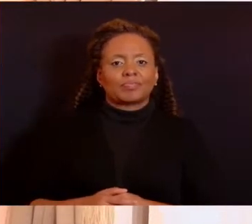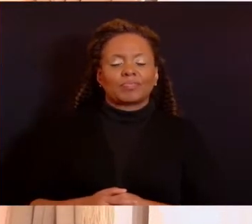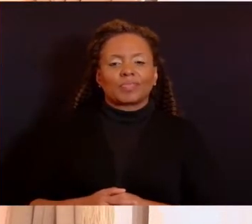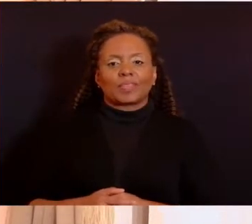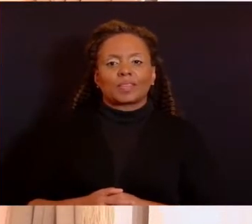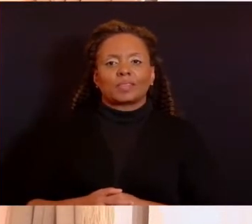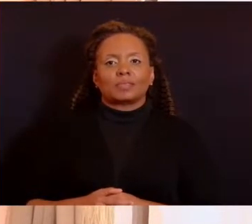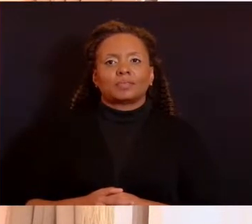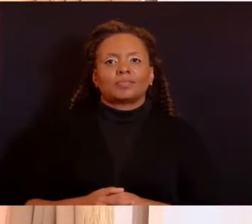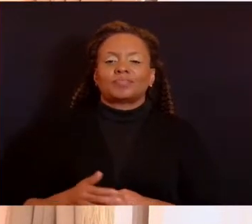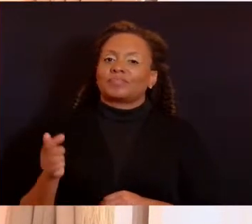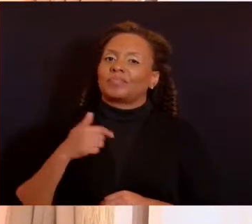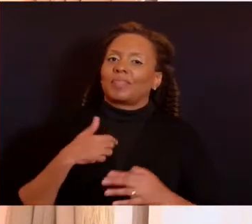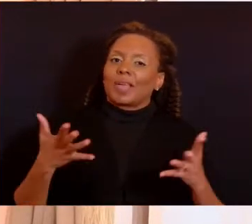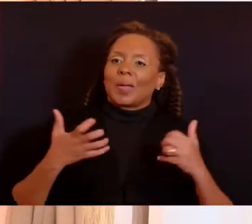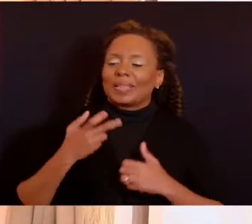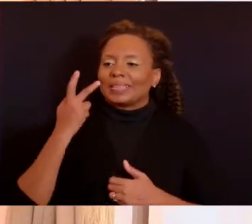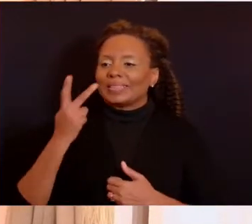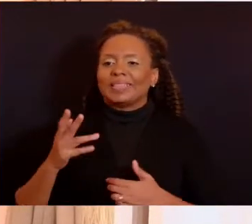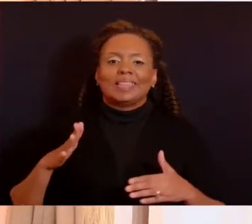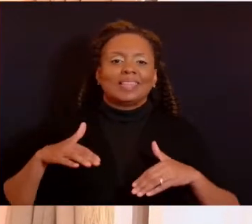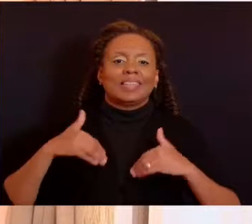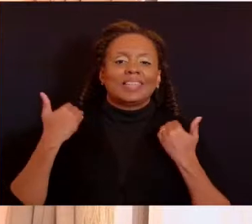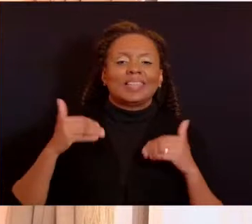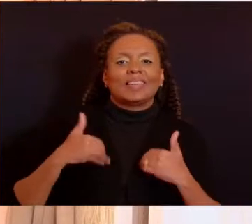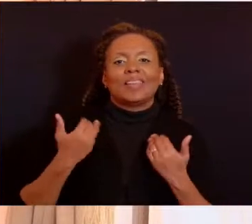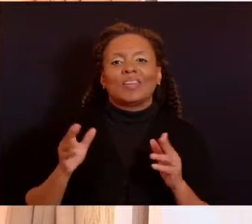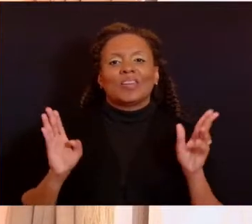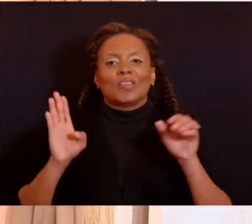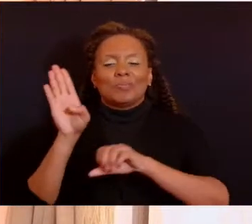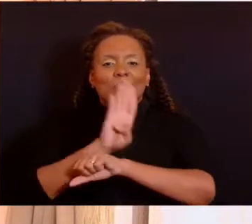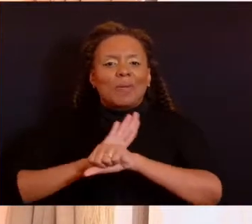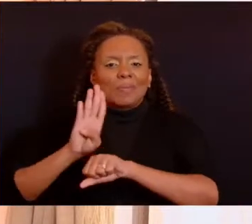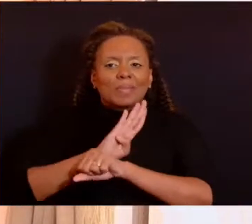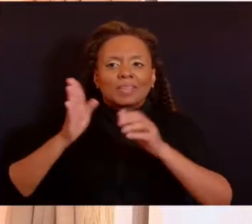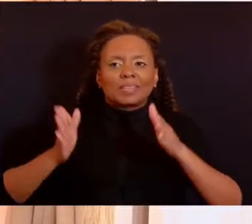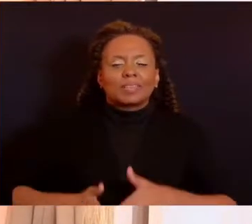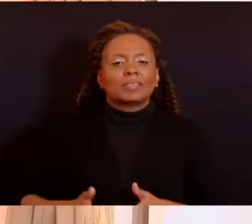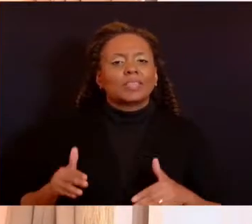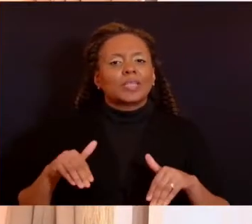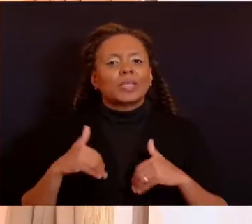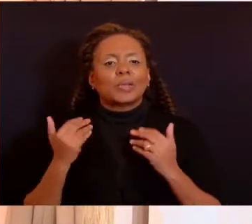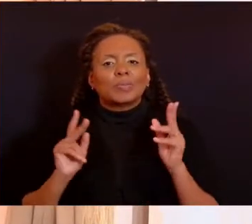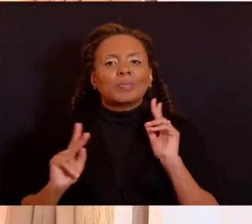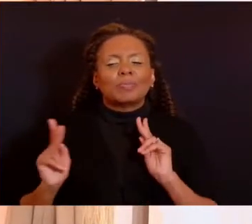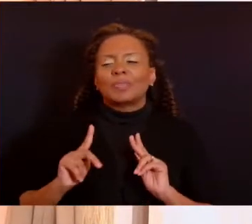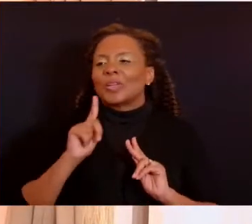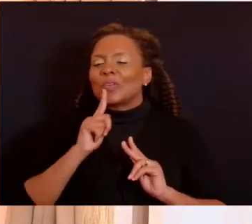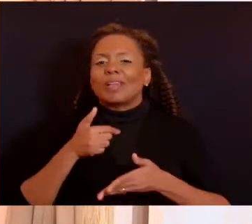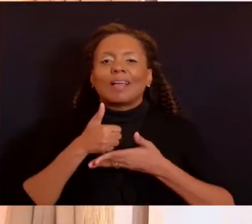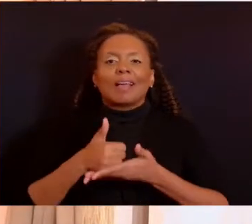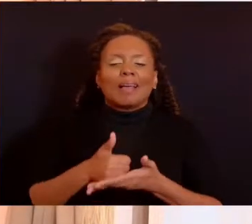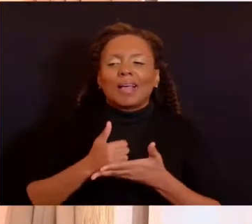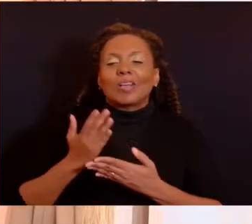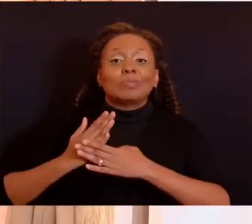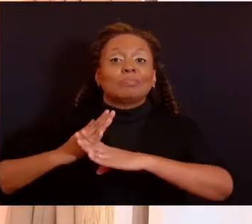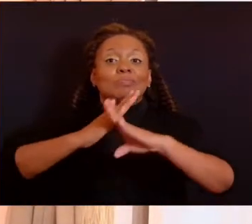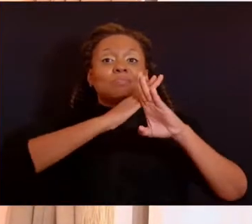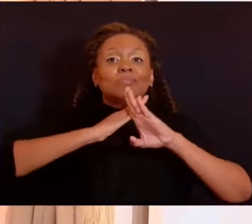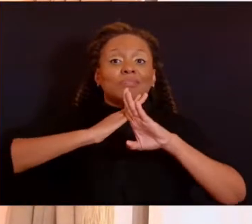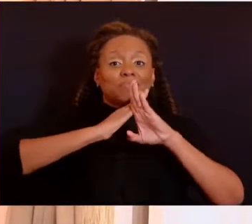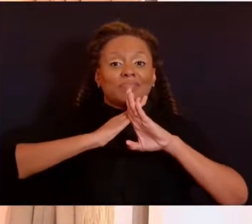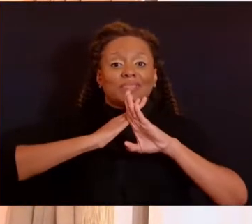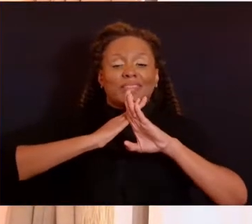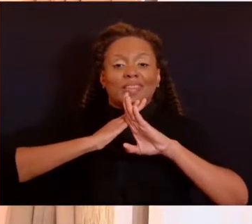want to see more young Barbadians take up the cause to help us be part of a global movement to be able to protect us on